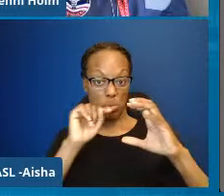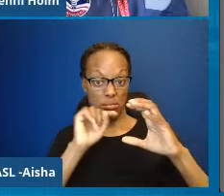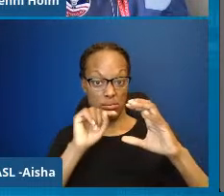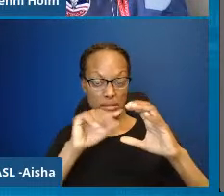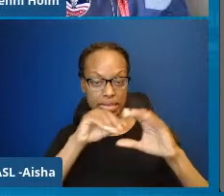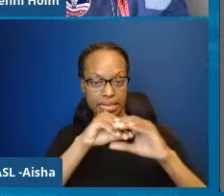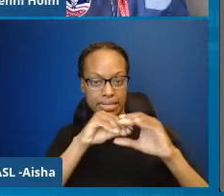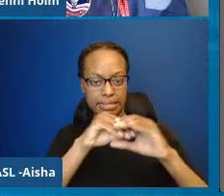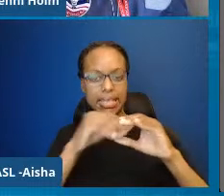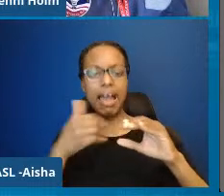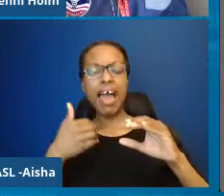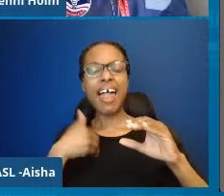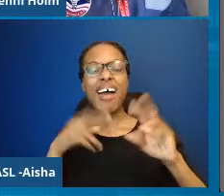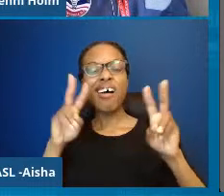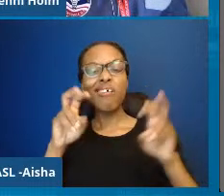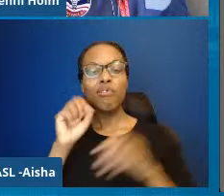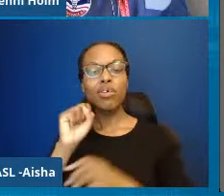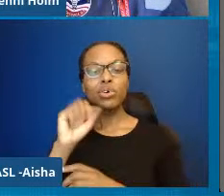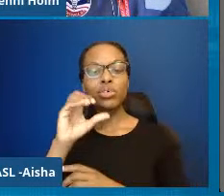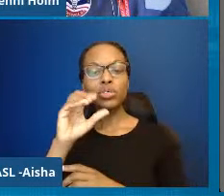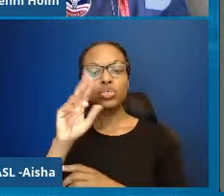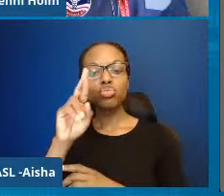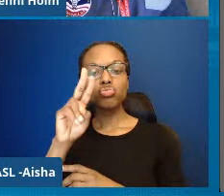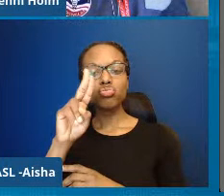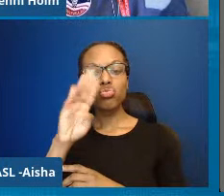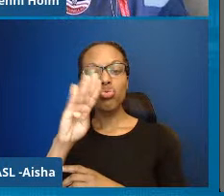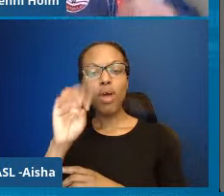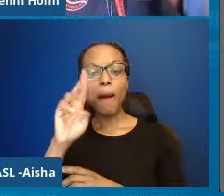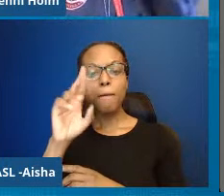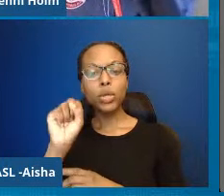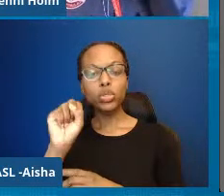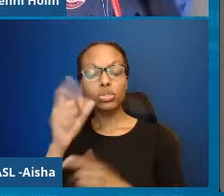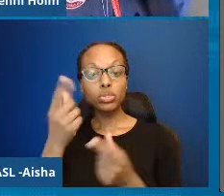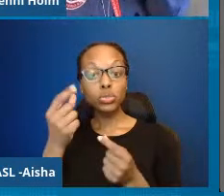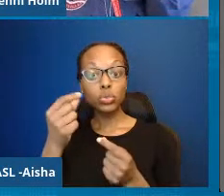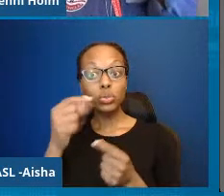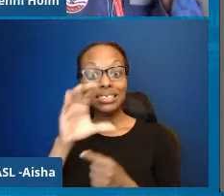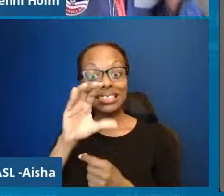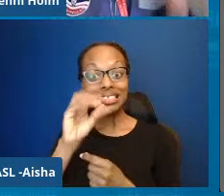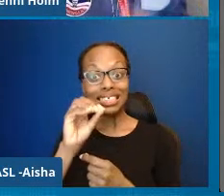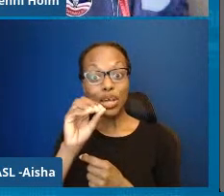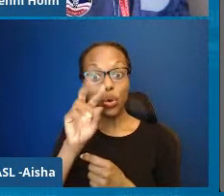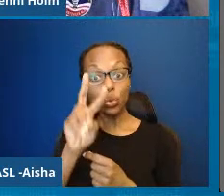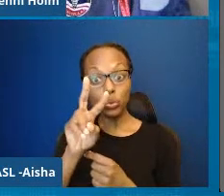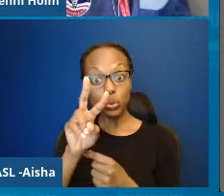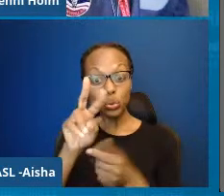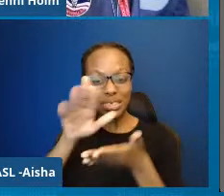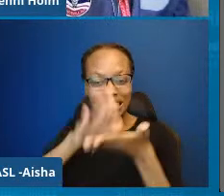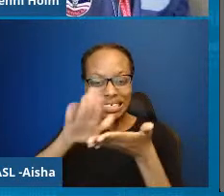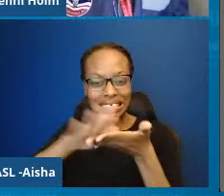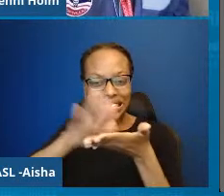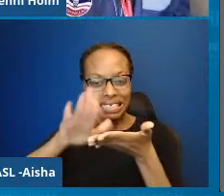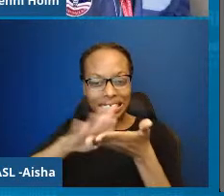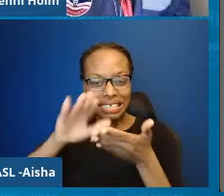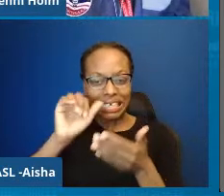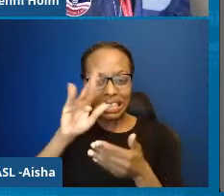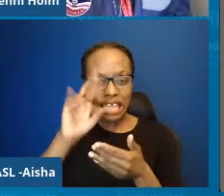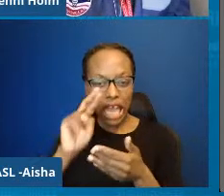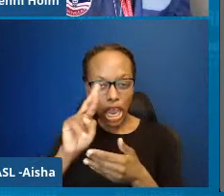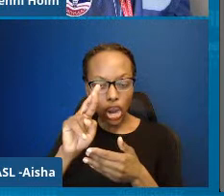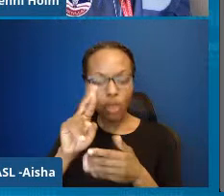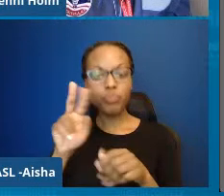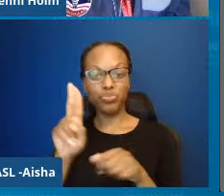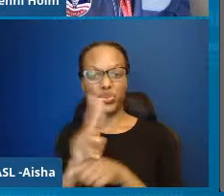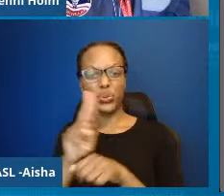actually scrub the air of carbon dioxide using lithium dioxide crystals. And so, without